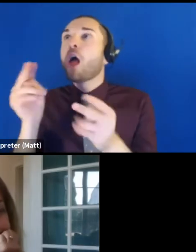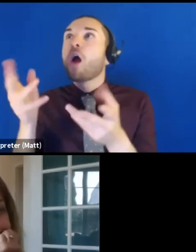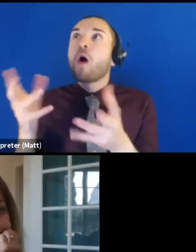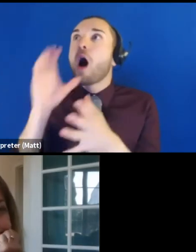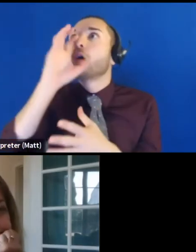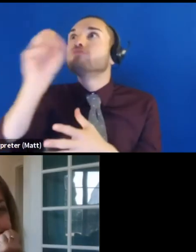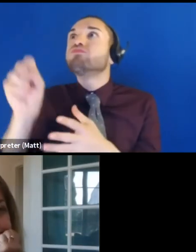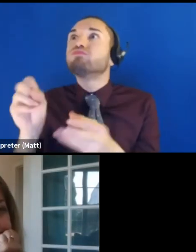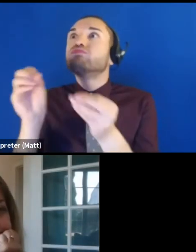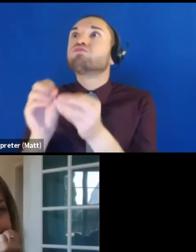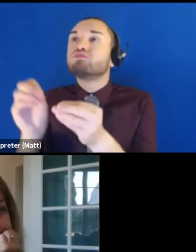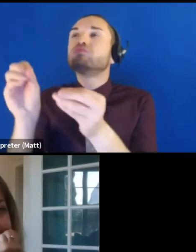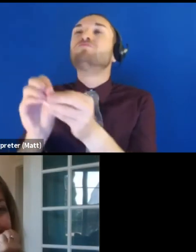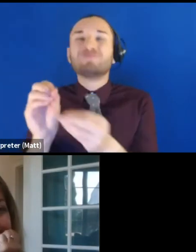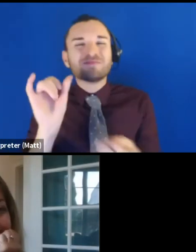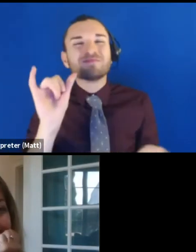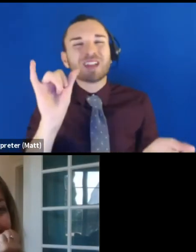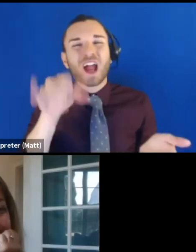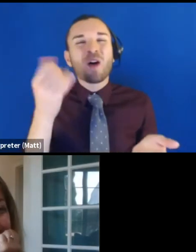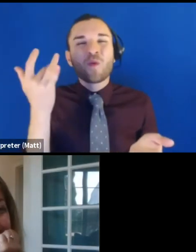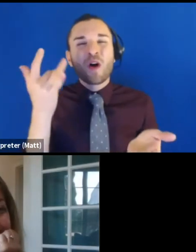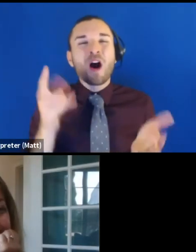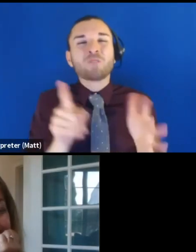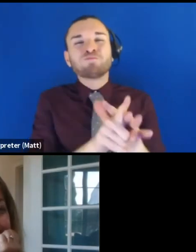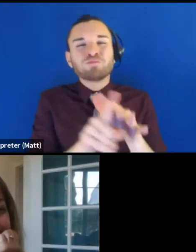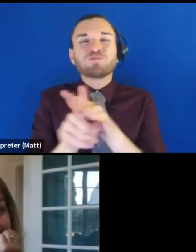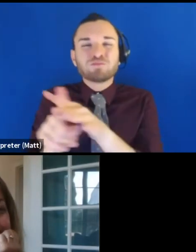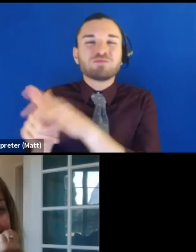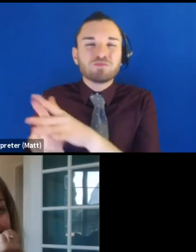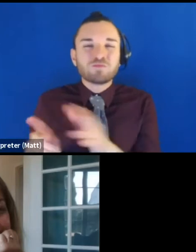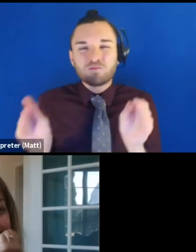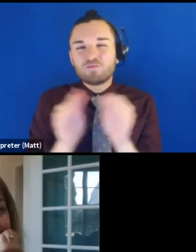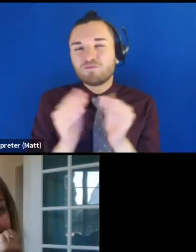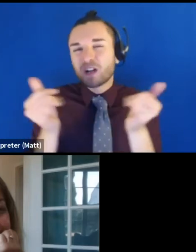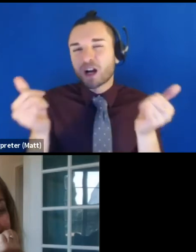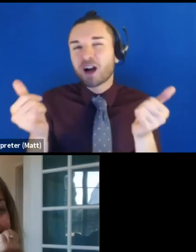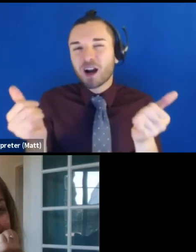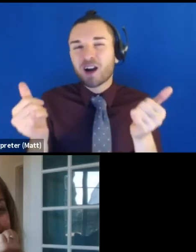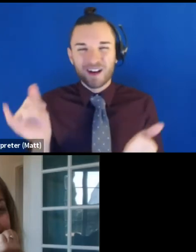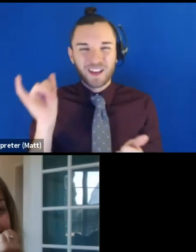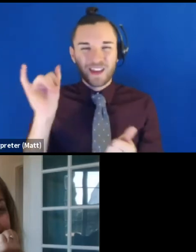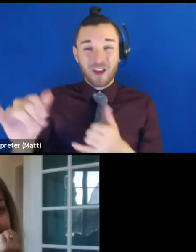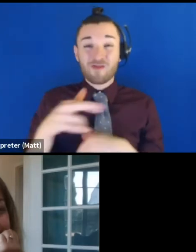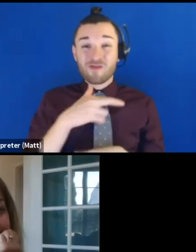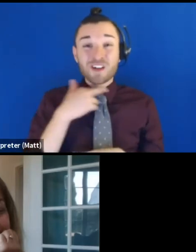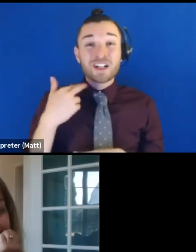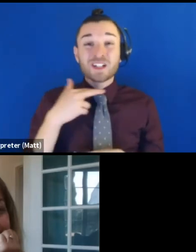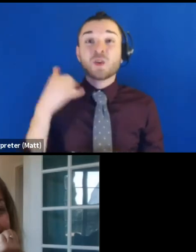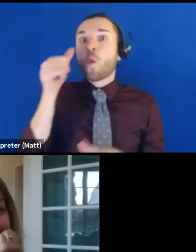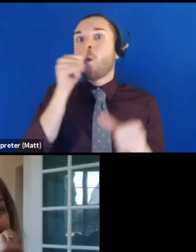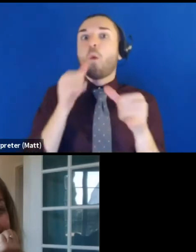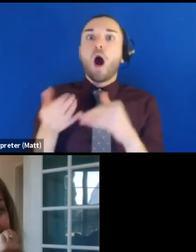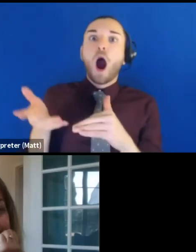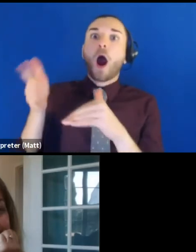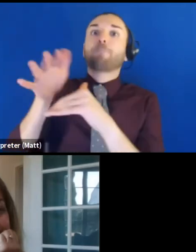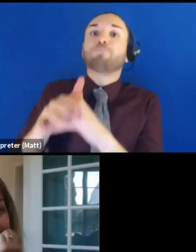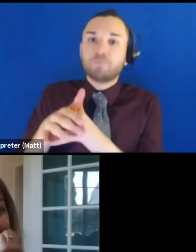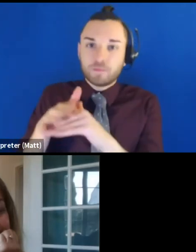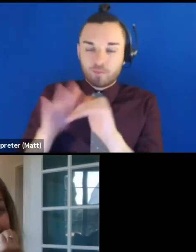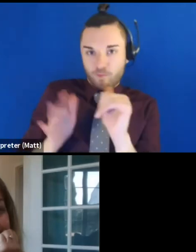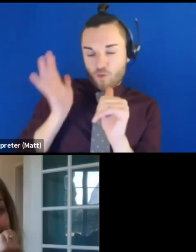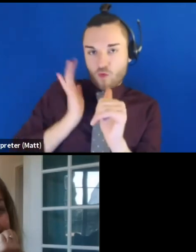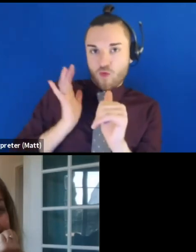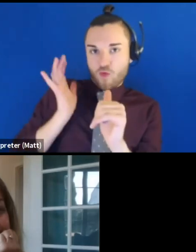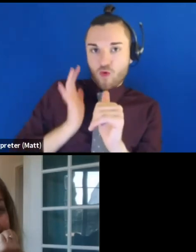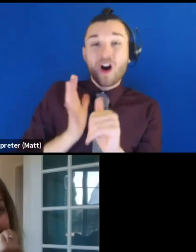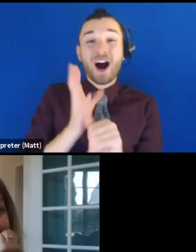make a certain kind of show that takes different kinds of risks that TV never used to take, and other creators are